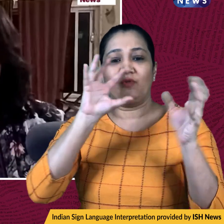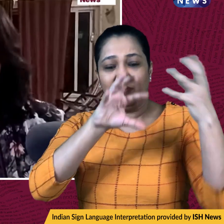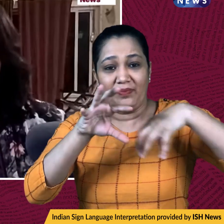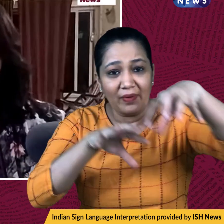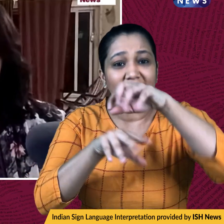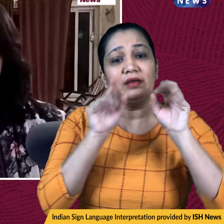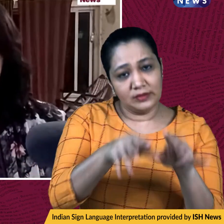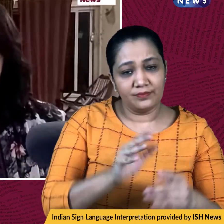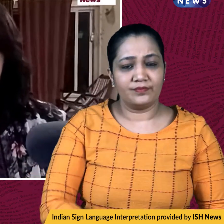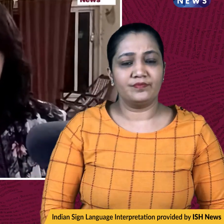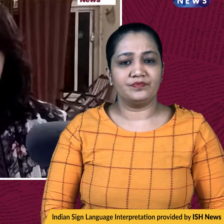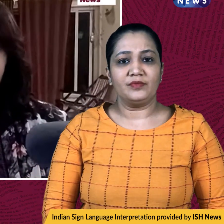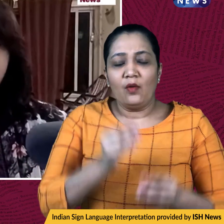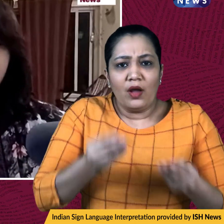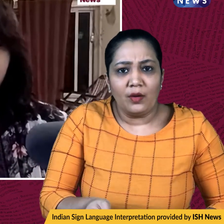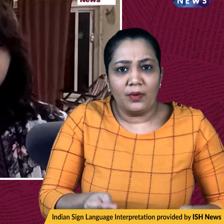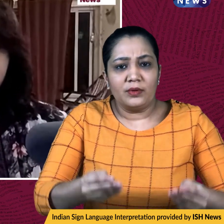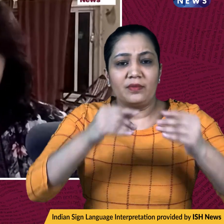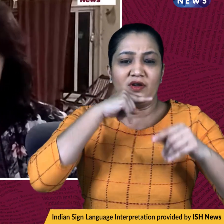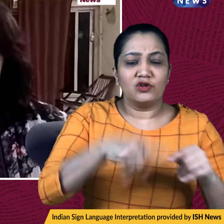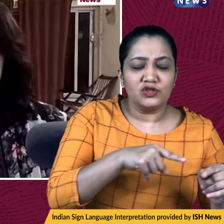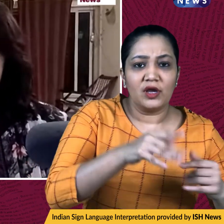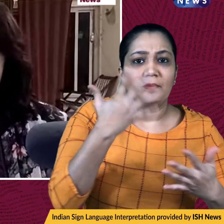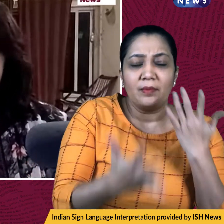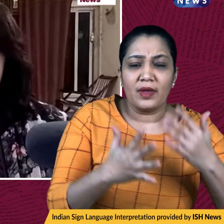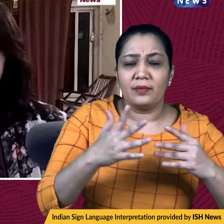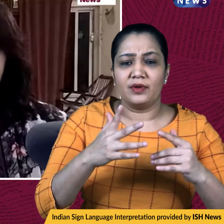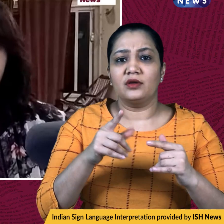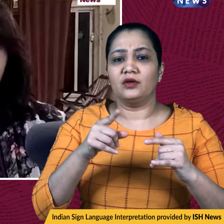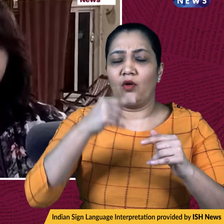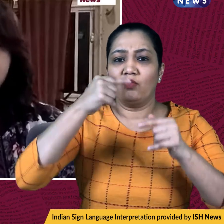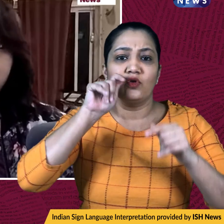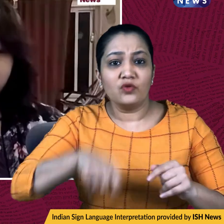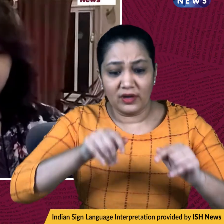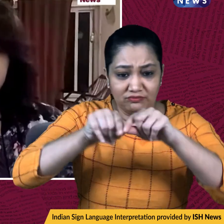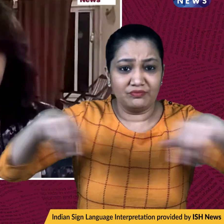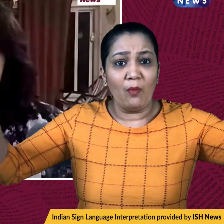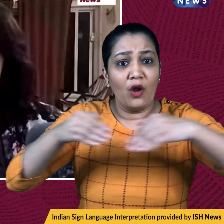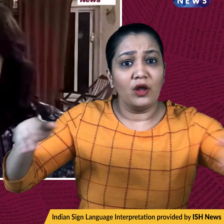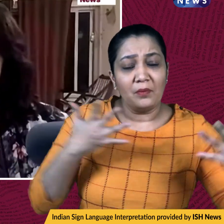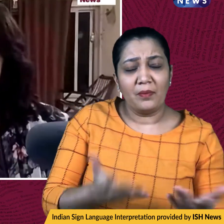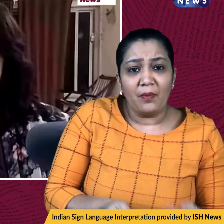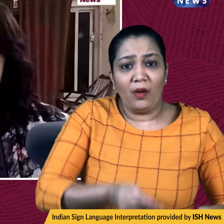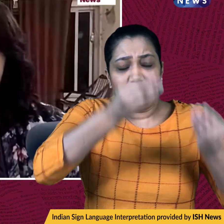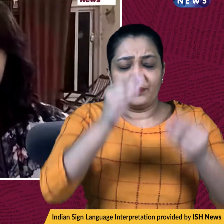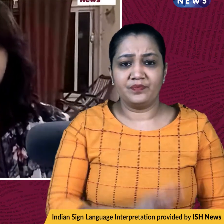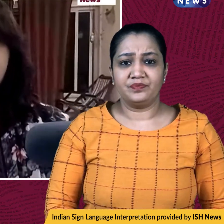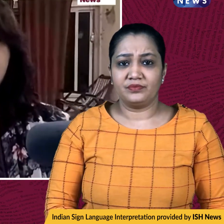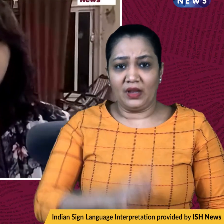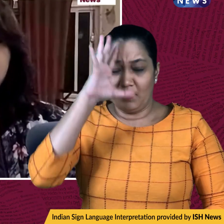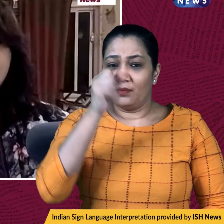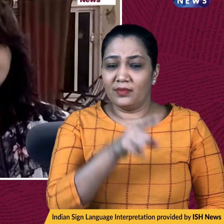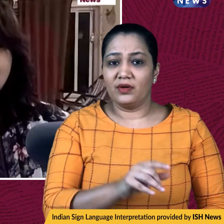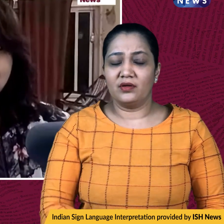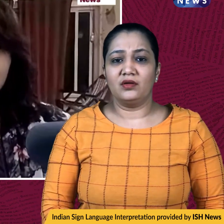in the near term as tensions rise over Russia's military buildup on the borders of Ukraine. Now, if you remember, the Pentagon has